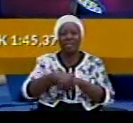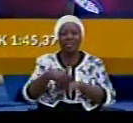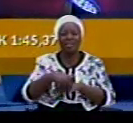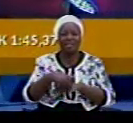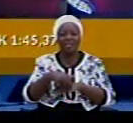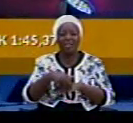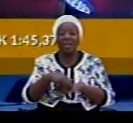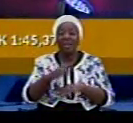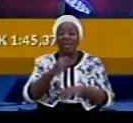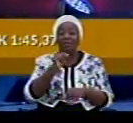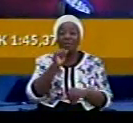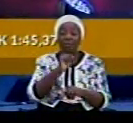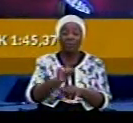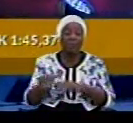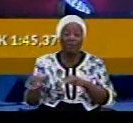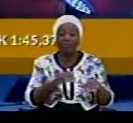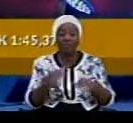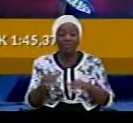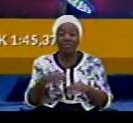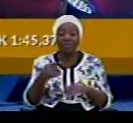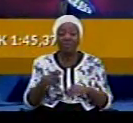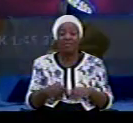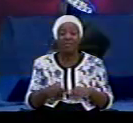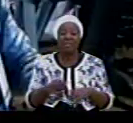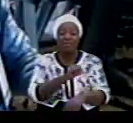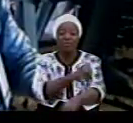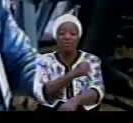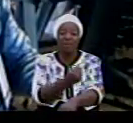Performance of the supernatural will come to you.